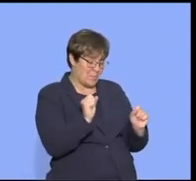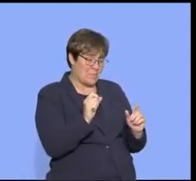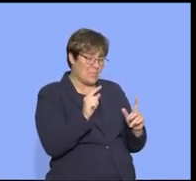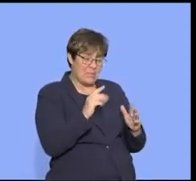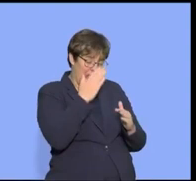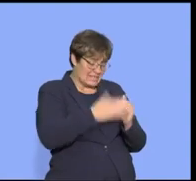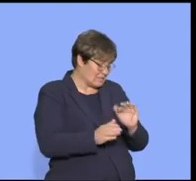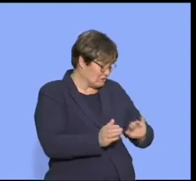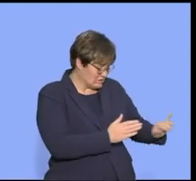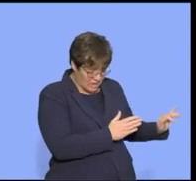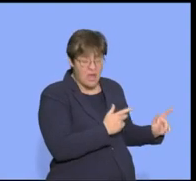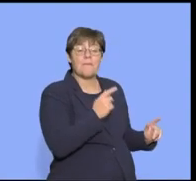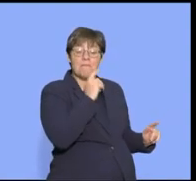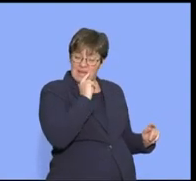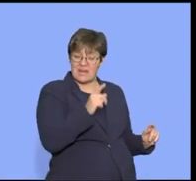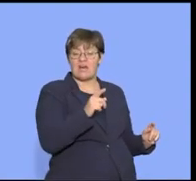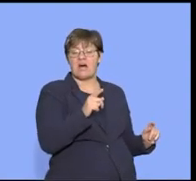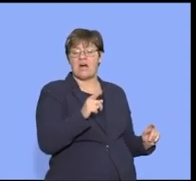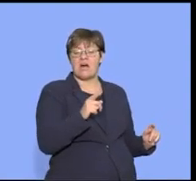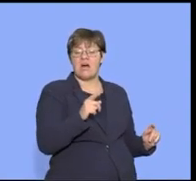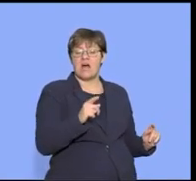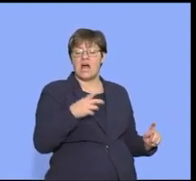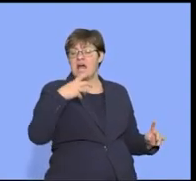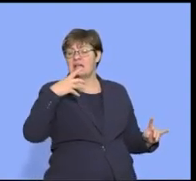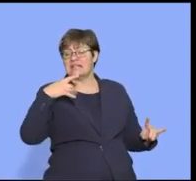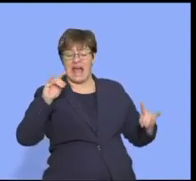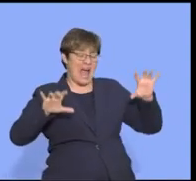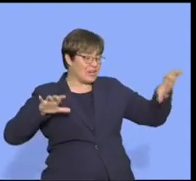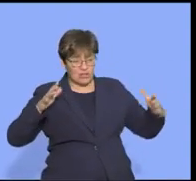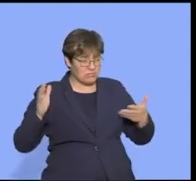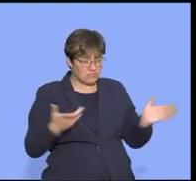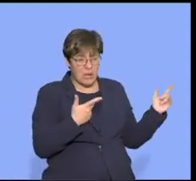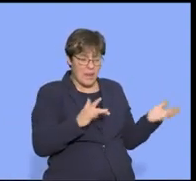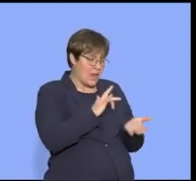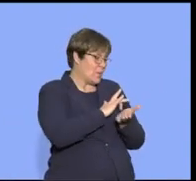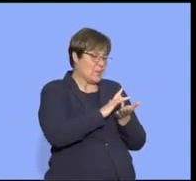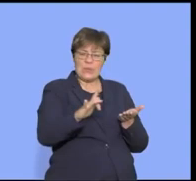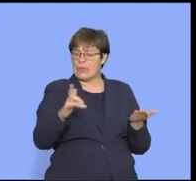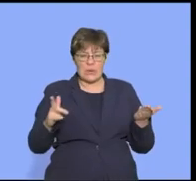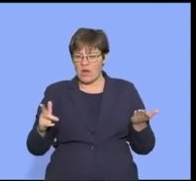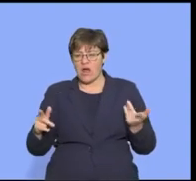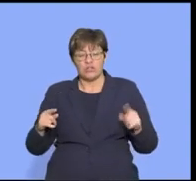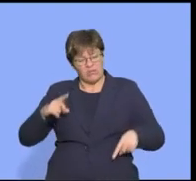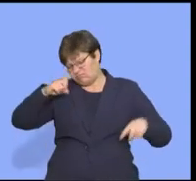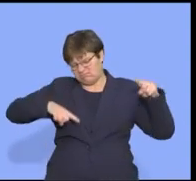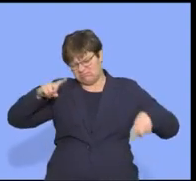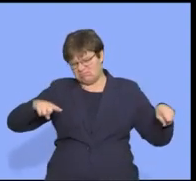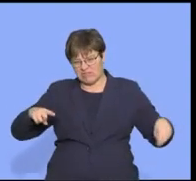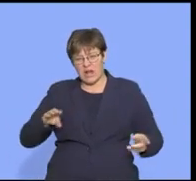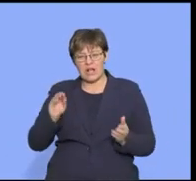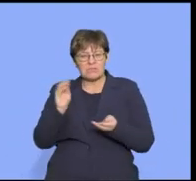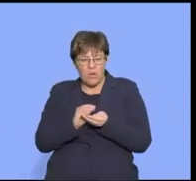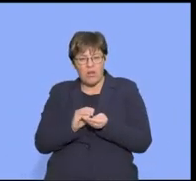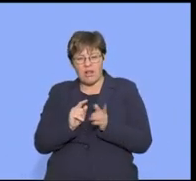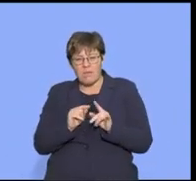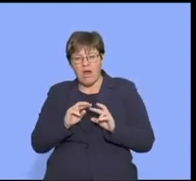extinction, and because all the dinosaurs were now dead, there were lots of empty habitats, so they diversified